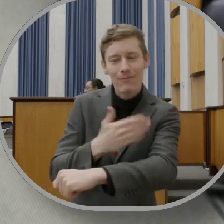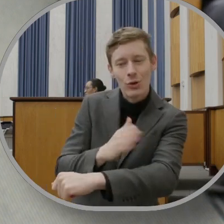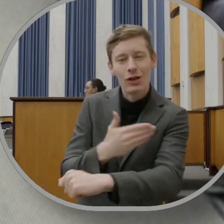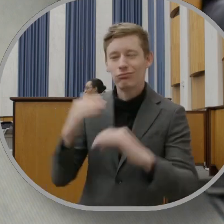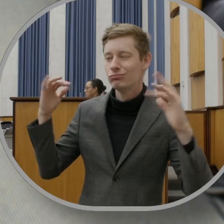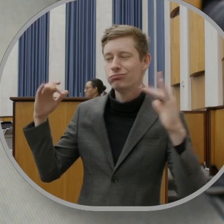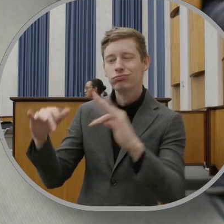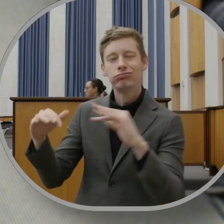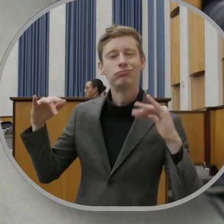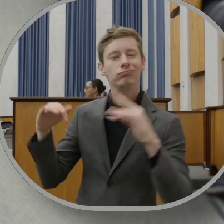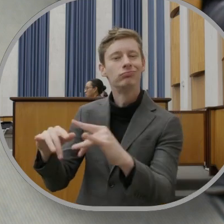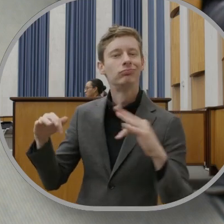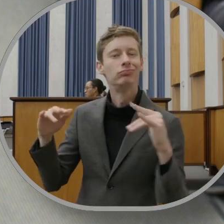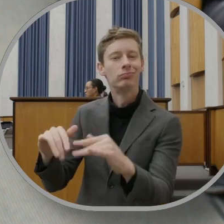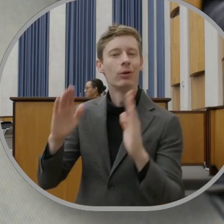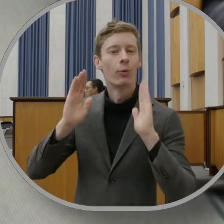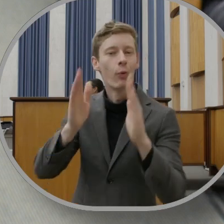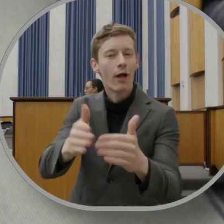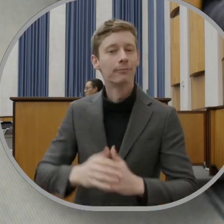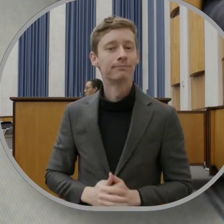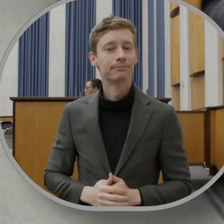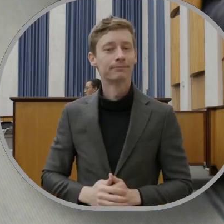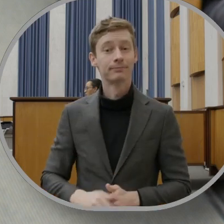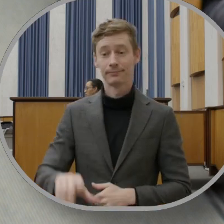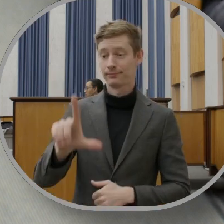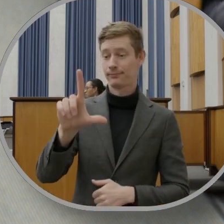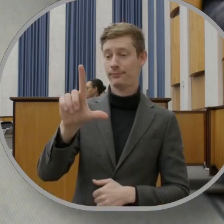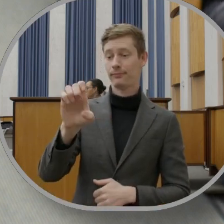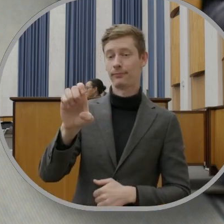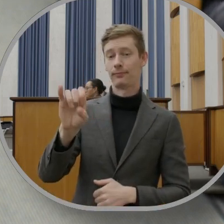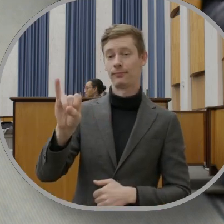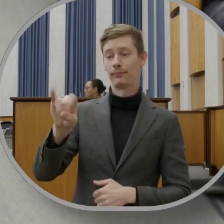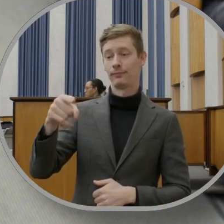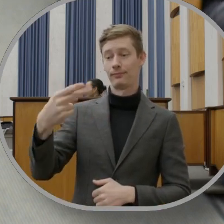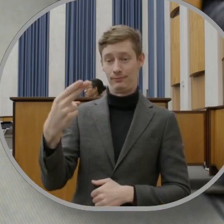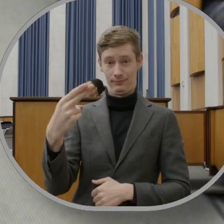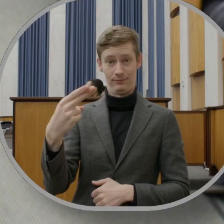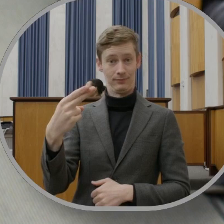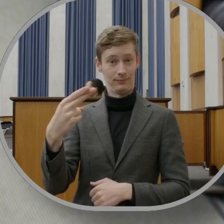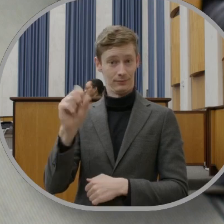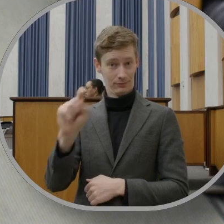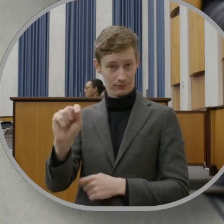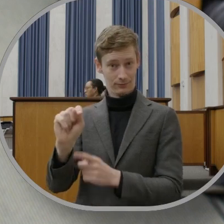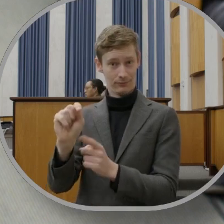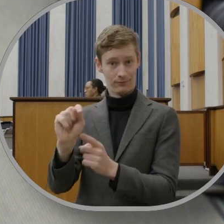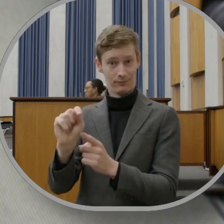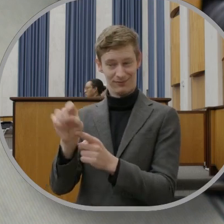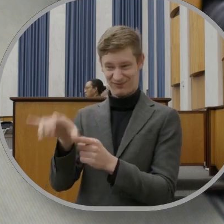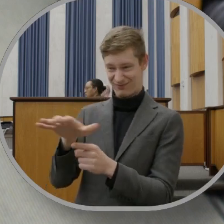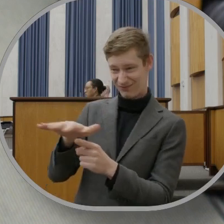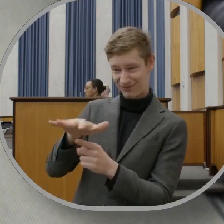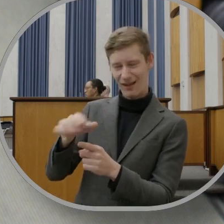Richmonders. And building on the opportunity we have on Lee Street, I also believe it's high time our Parks and